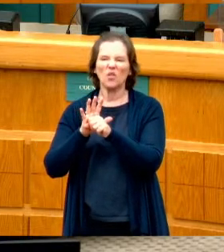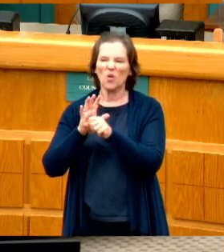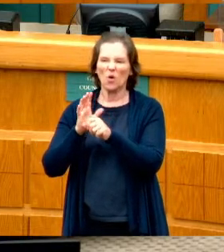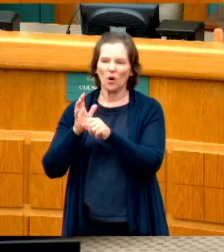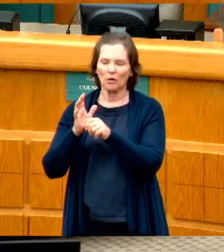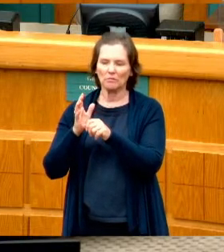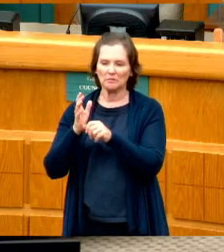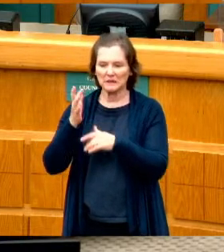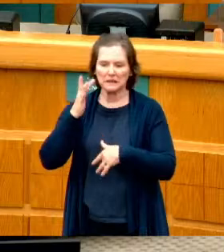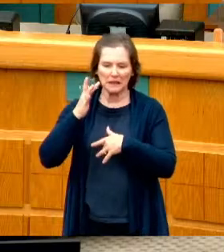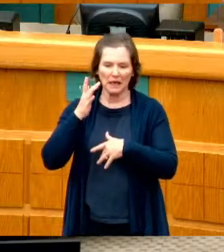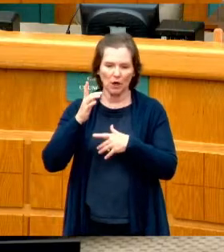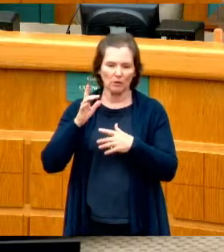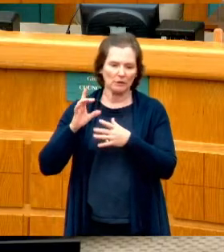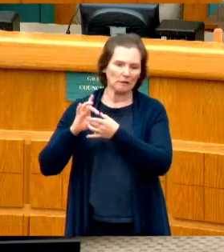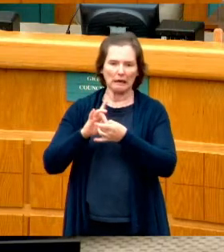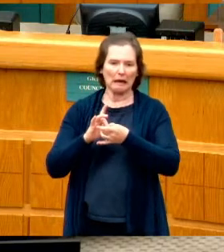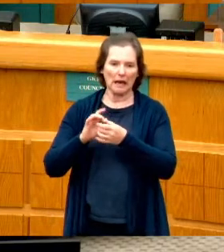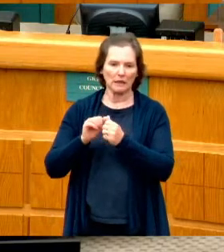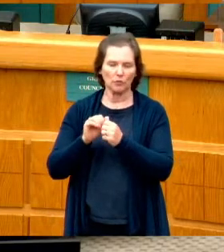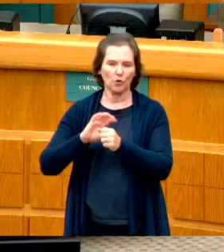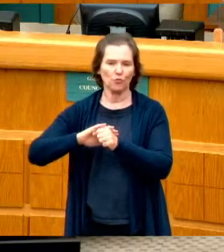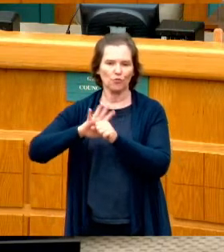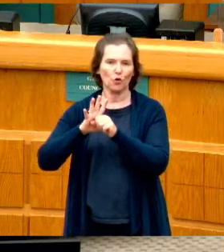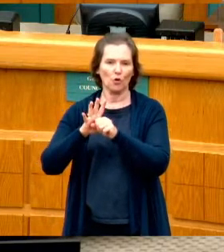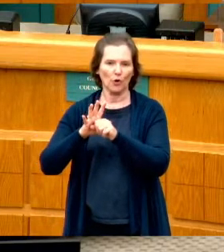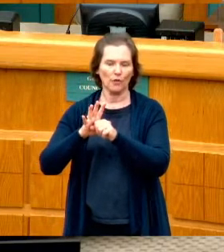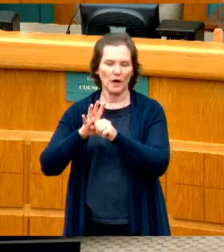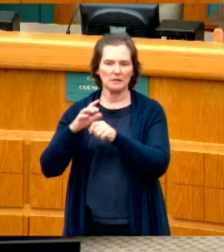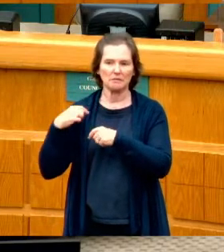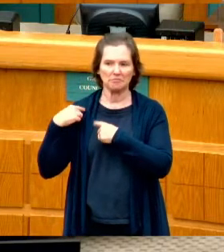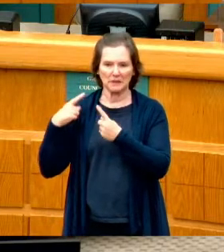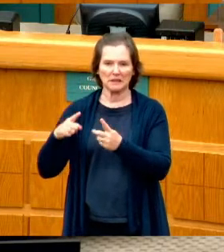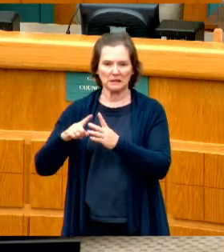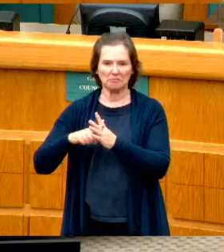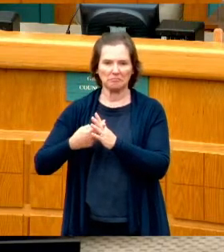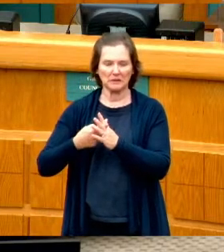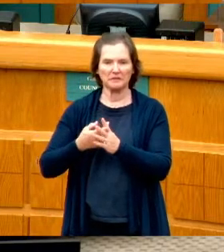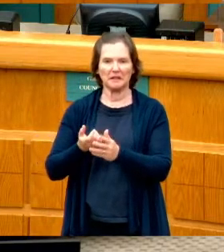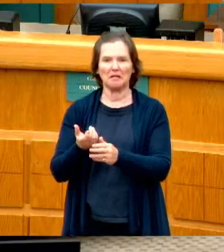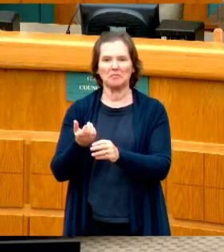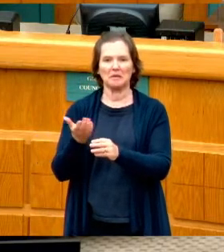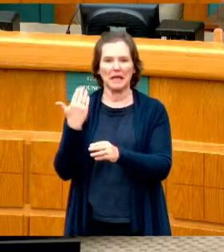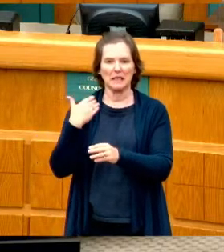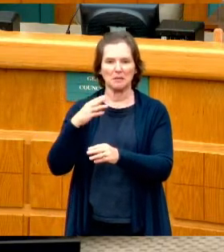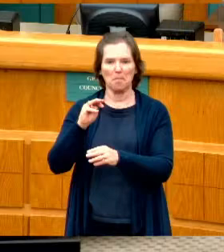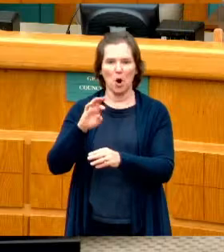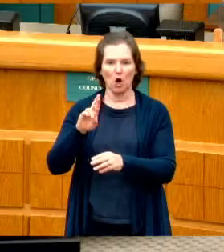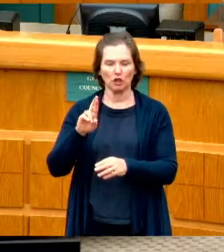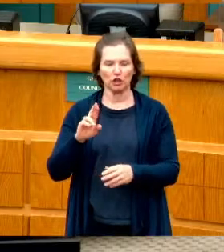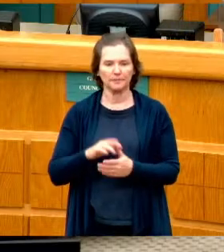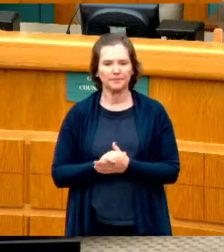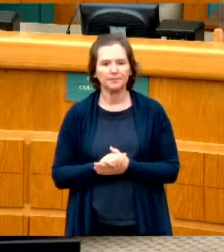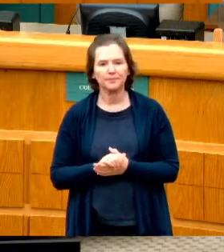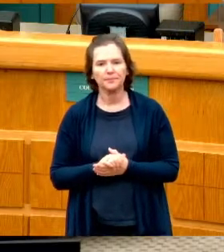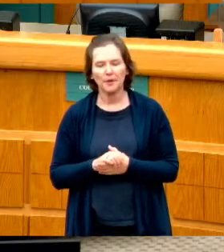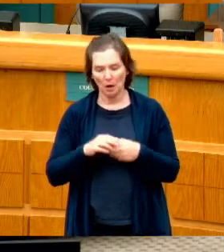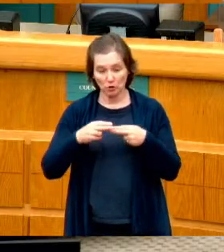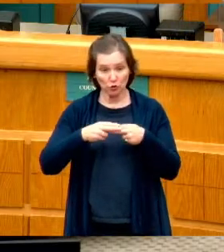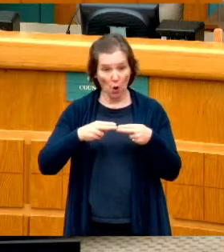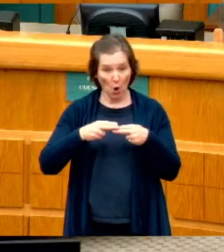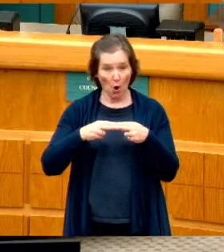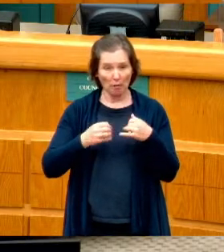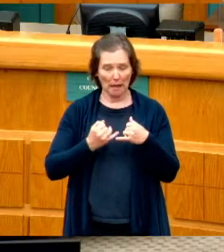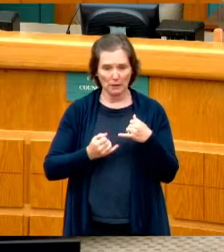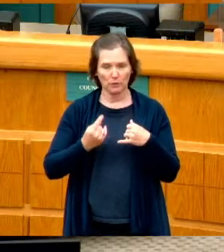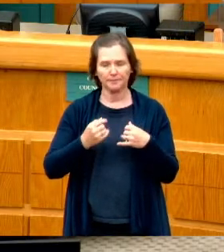COVID-19 illness since the beginning of this pandemic. And the last slide for the statistics are the